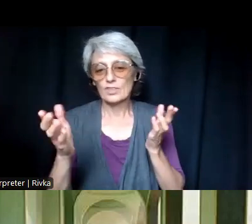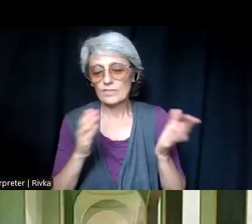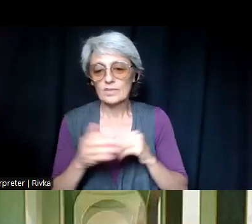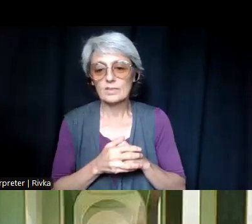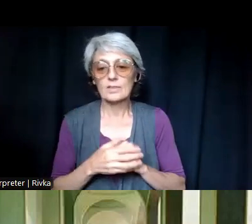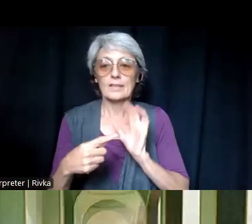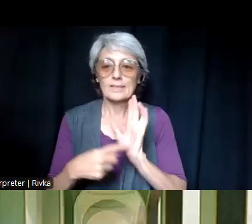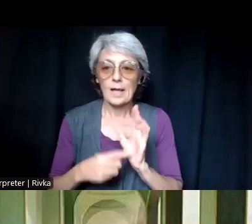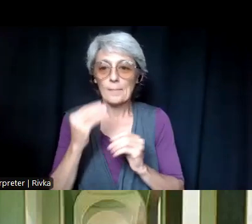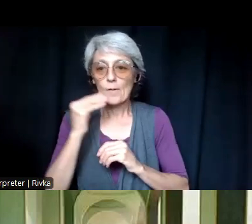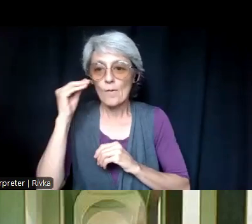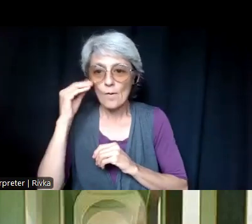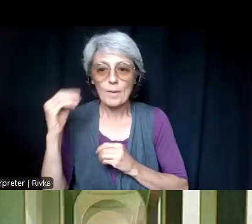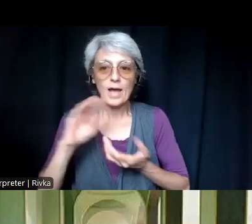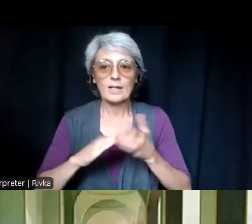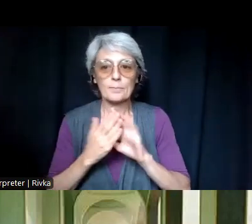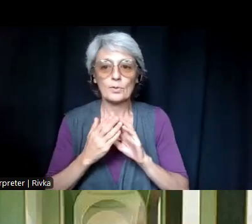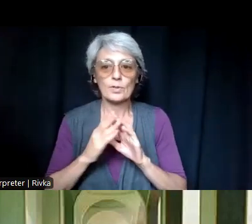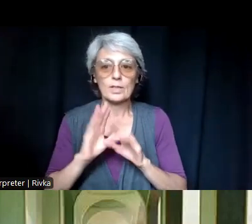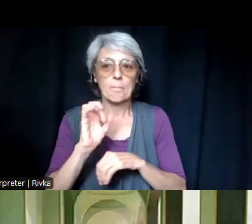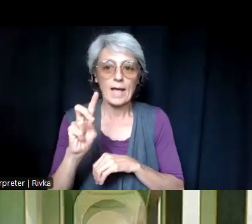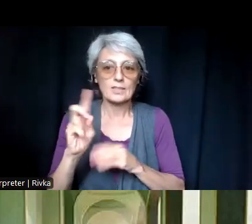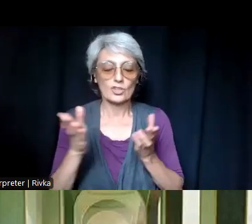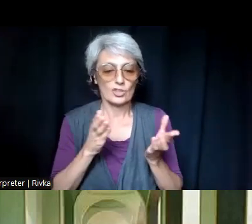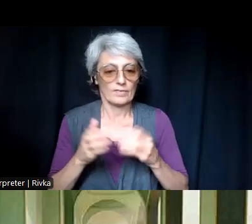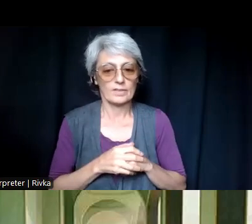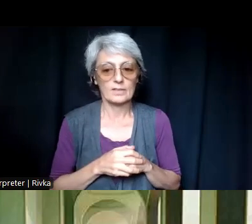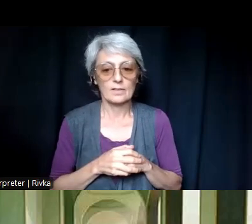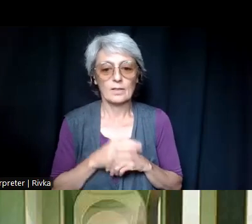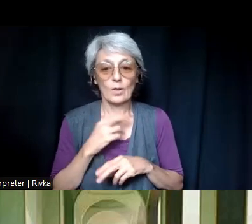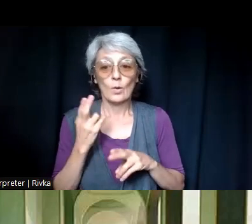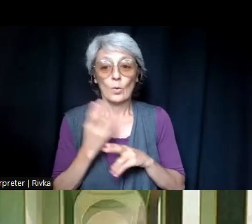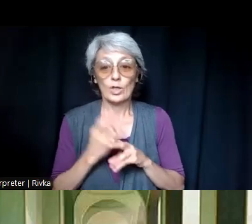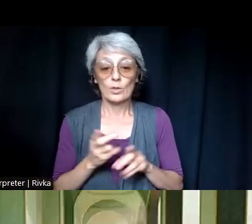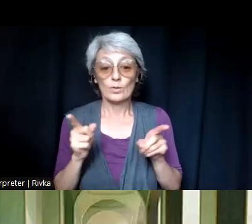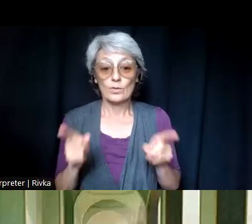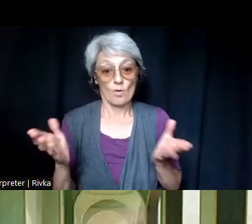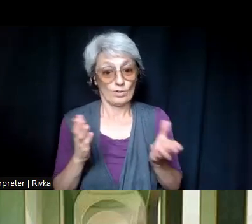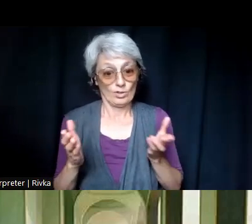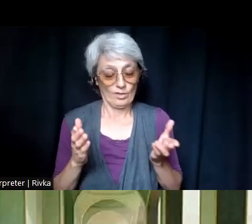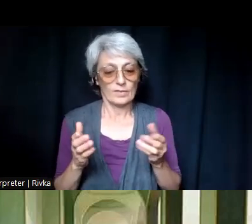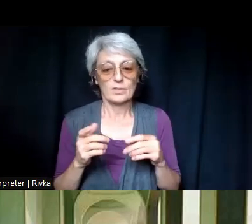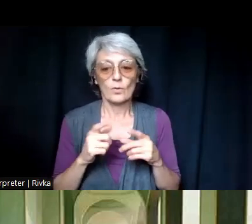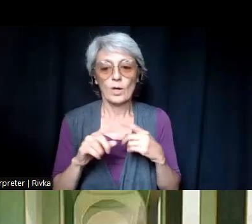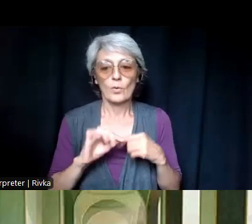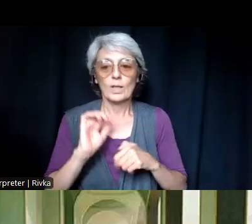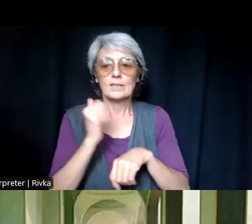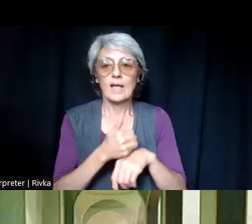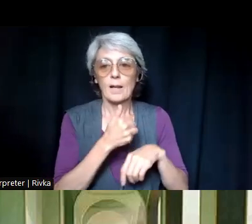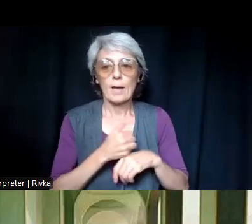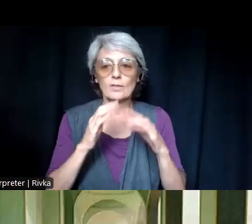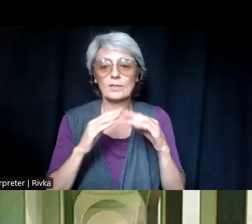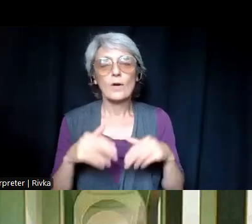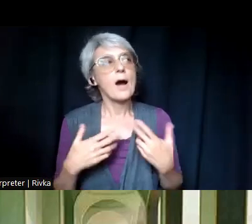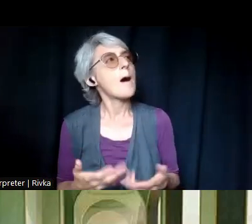community-based services, which we're often using as we set about systems to address the